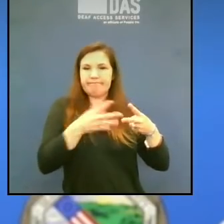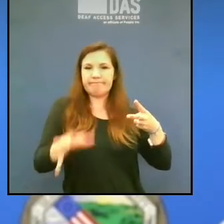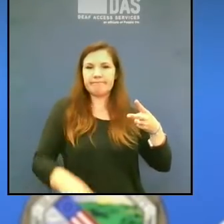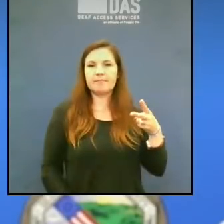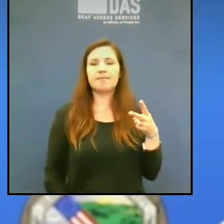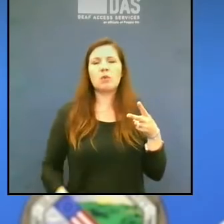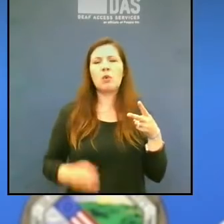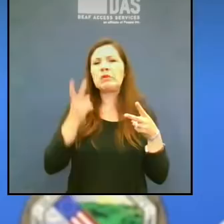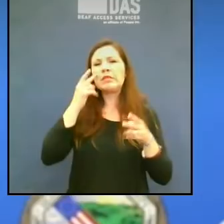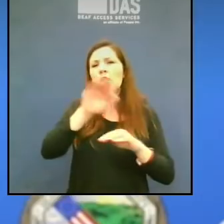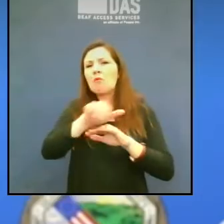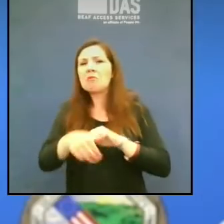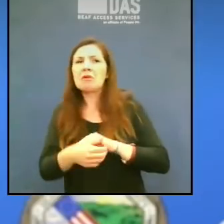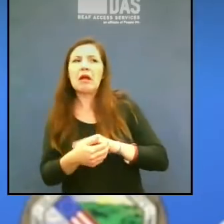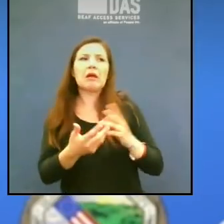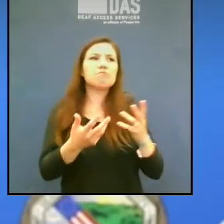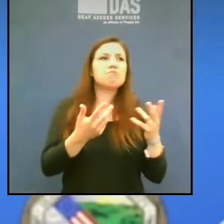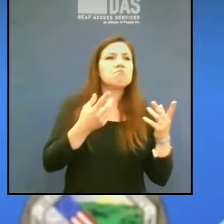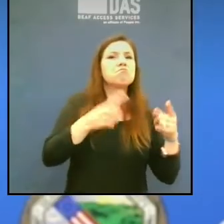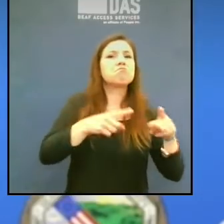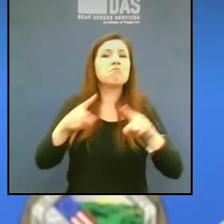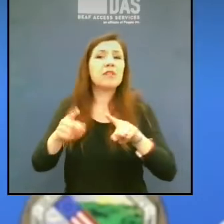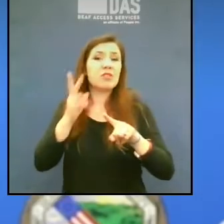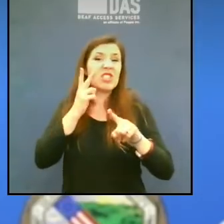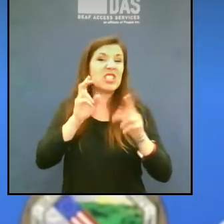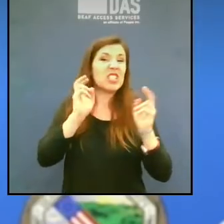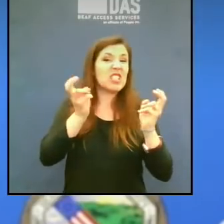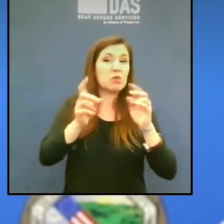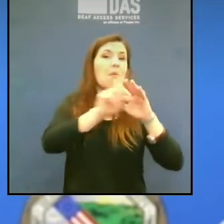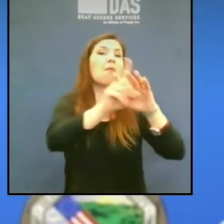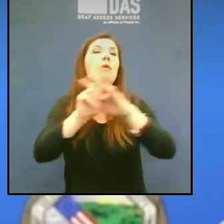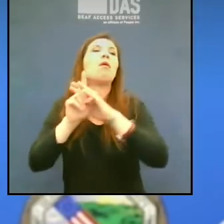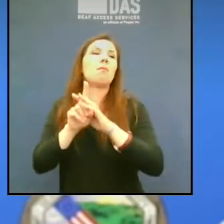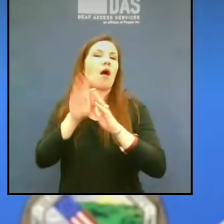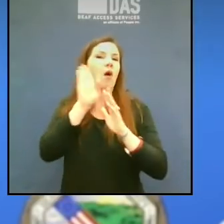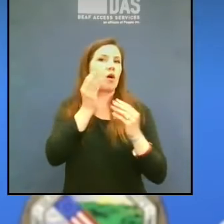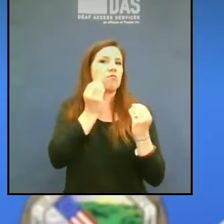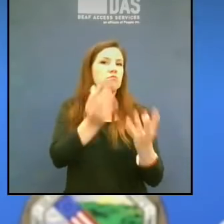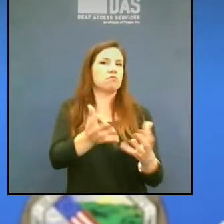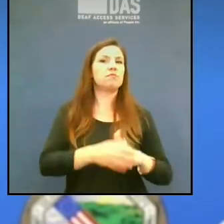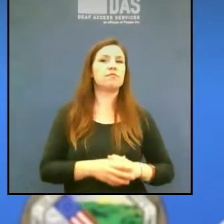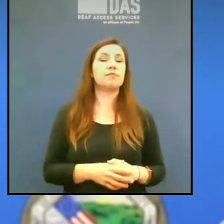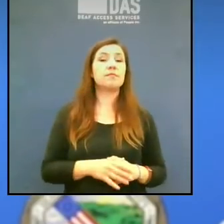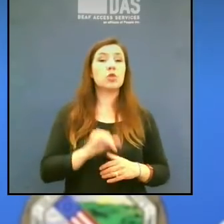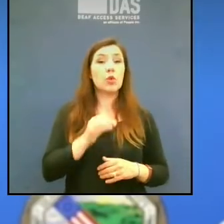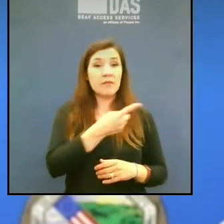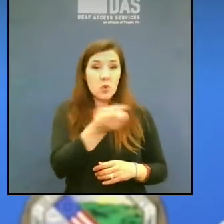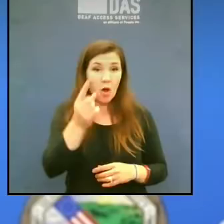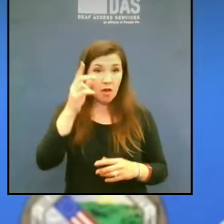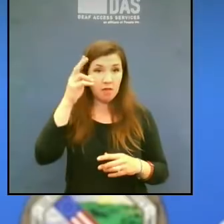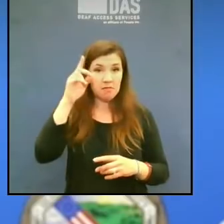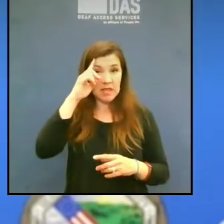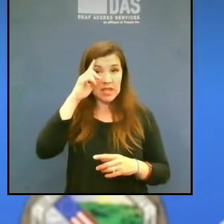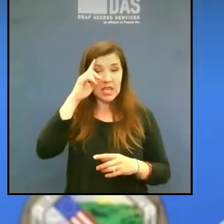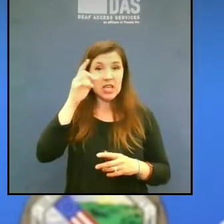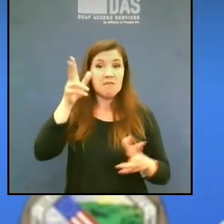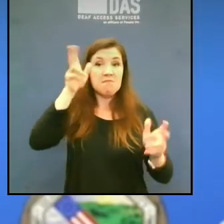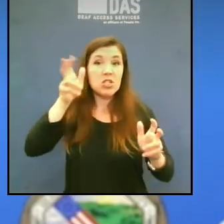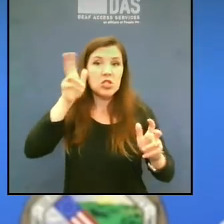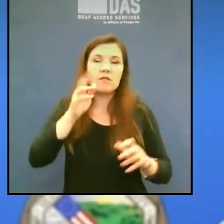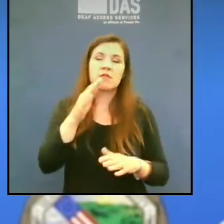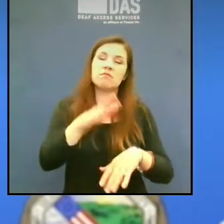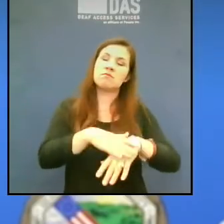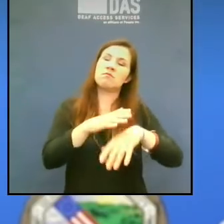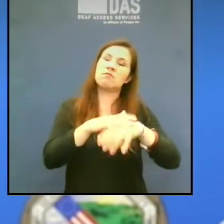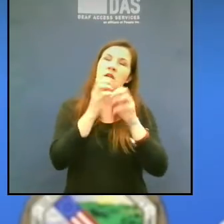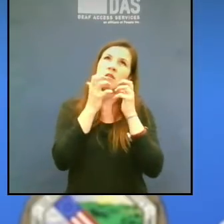revisit that, if there are indications of issues elsewhere. And for those who are thinking about doing mischief, I'm going to tell you, there's going to be a lot of police on